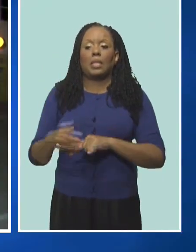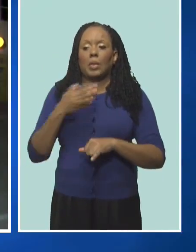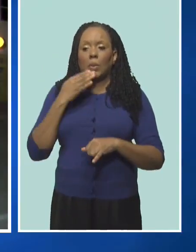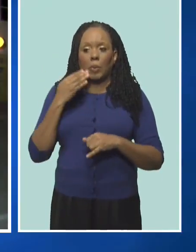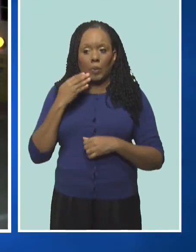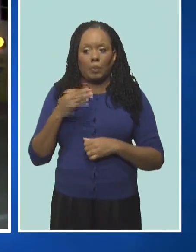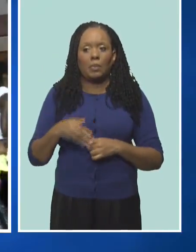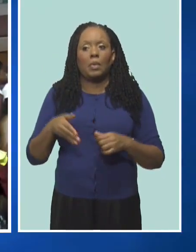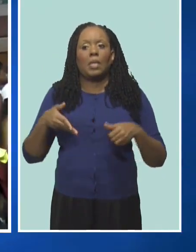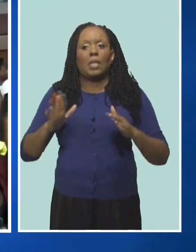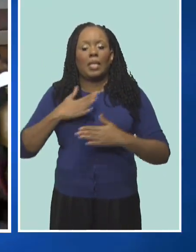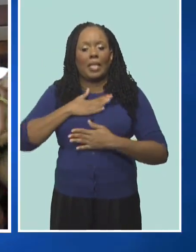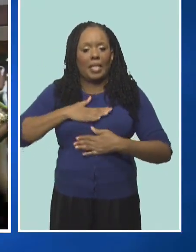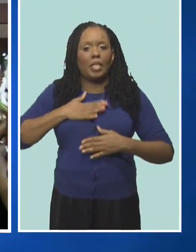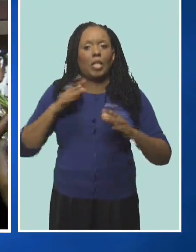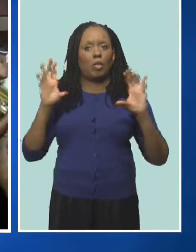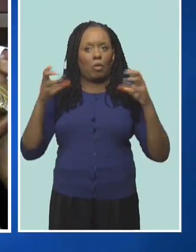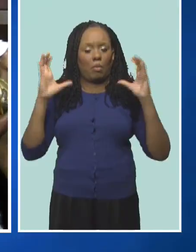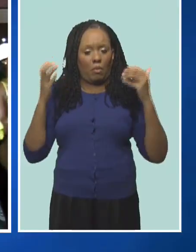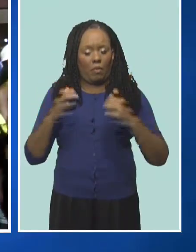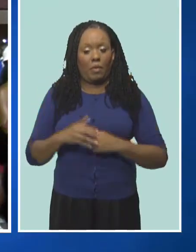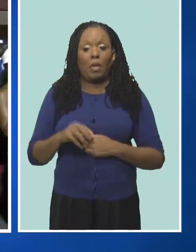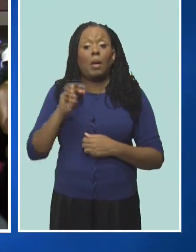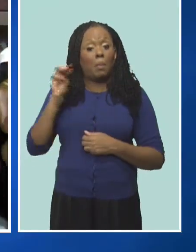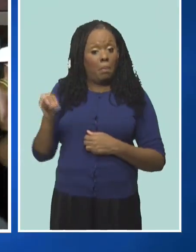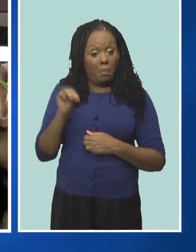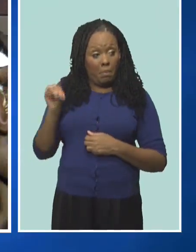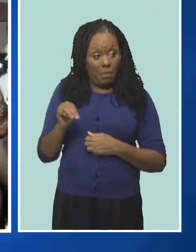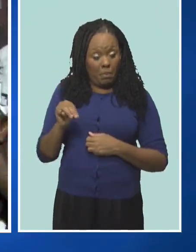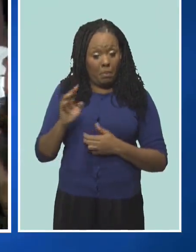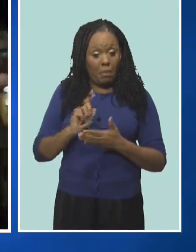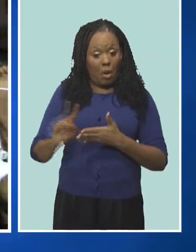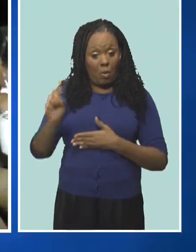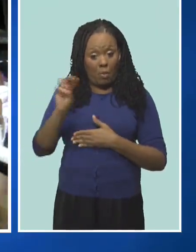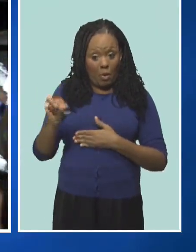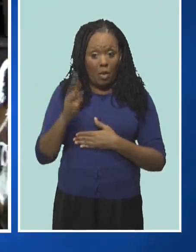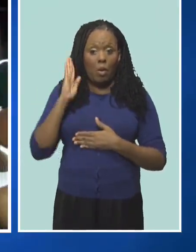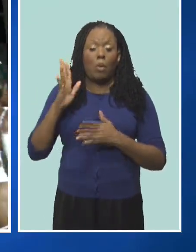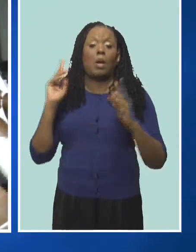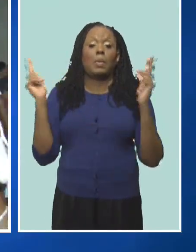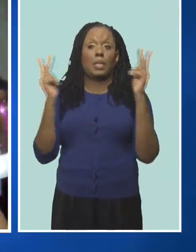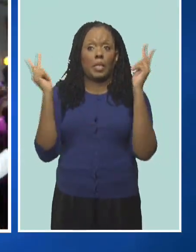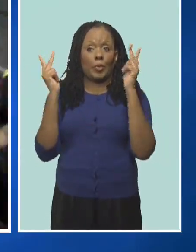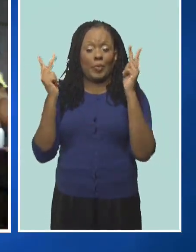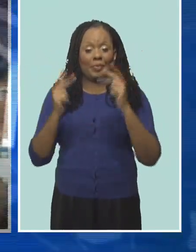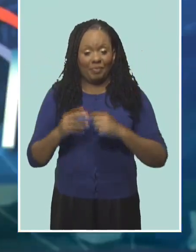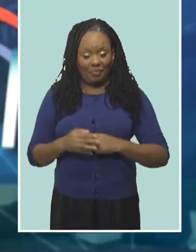over. The festival concludes on Monday with Grand Kadooment.